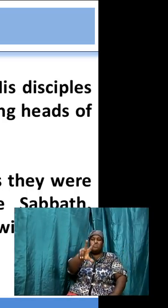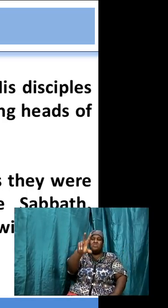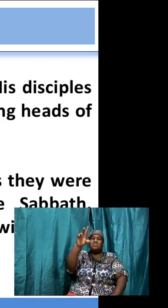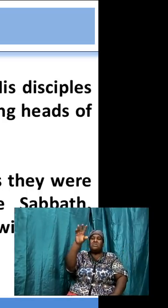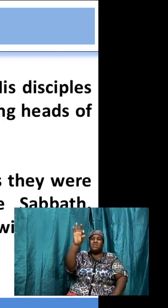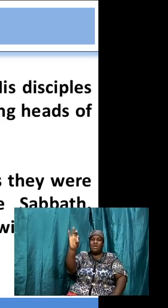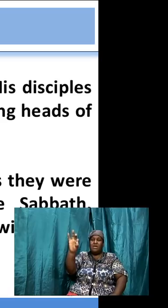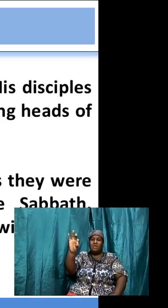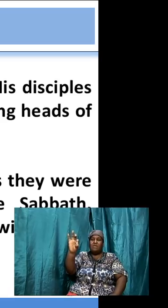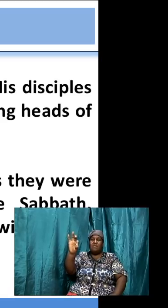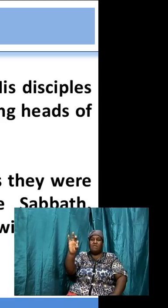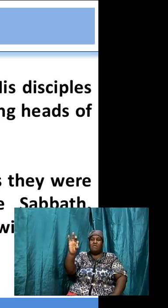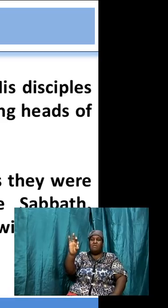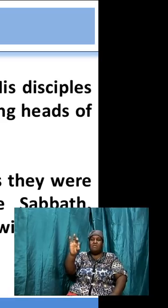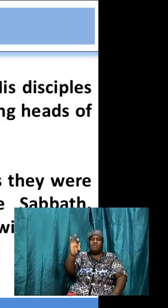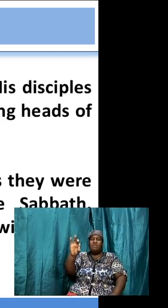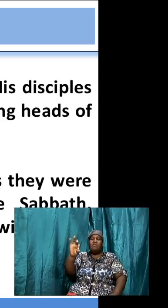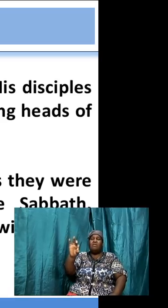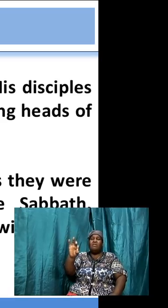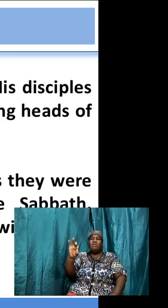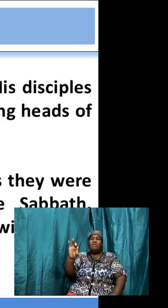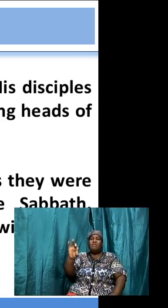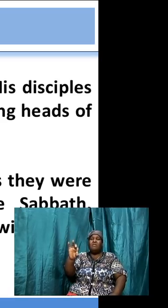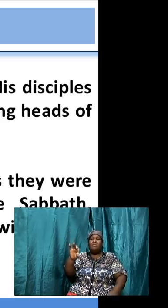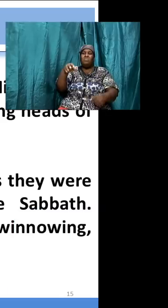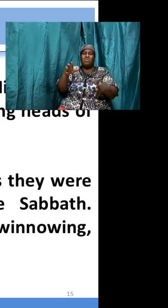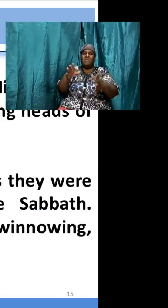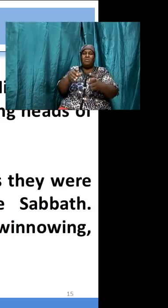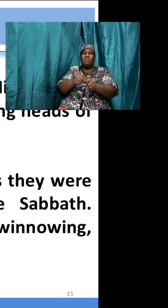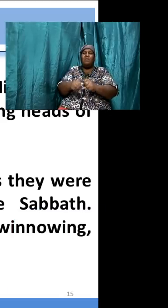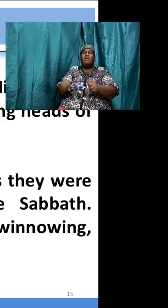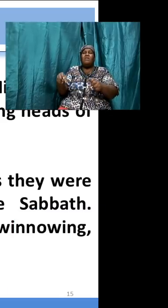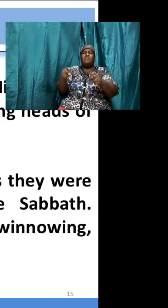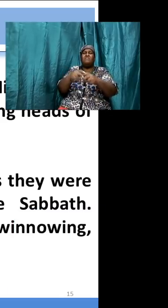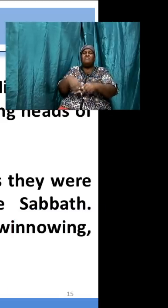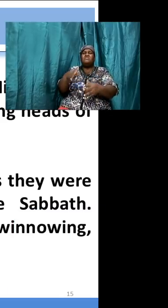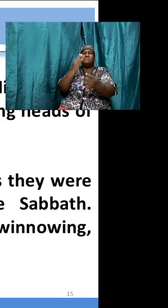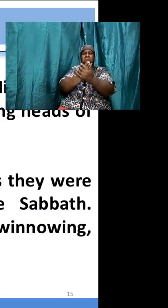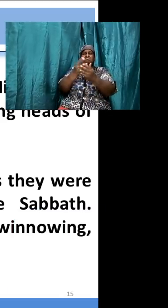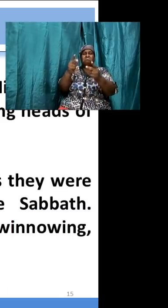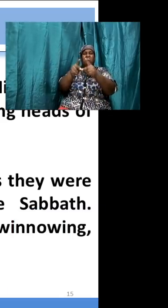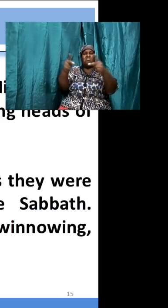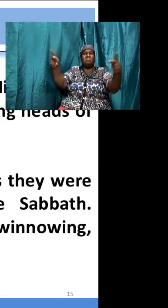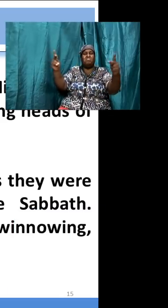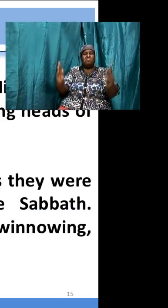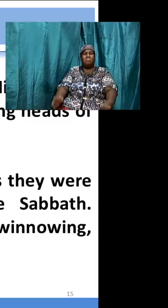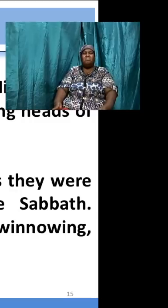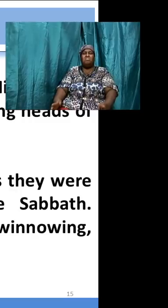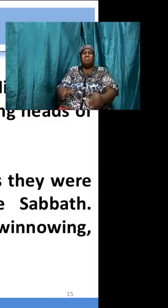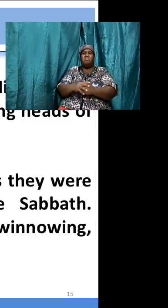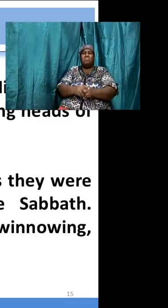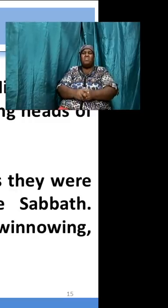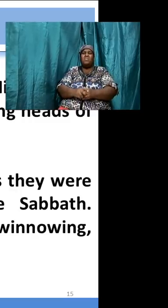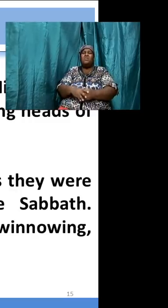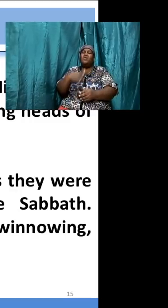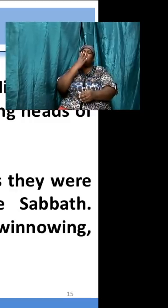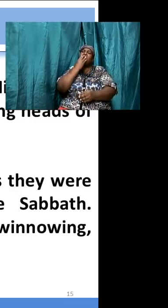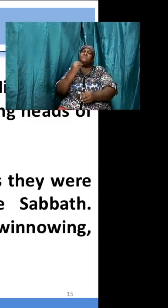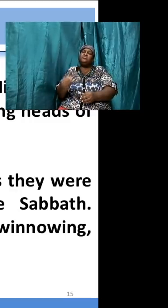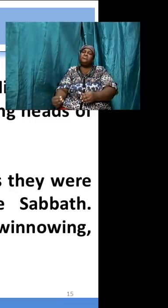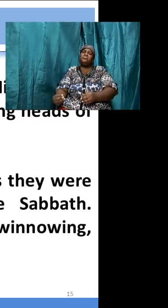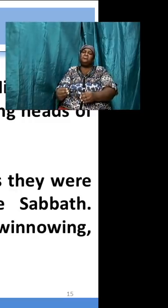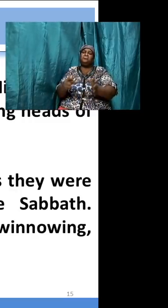and this was based on their particular interpretation of the laws and of the jewish customs